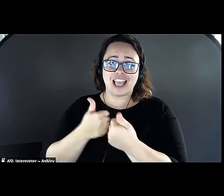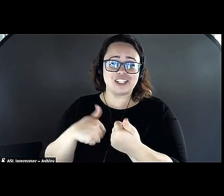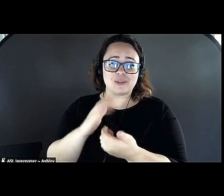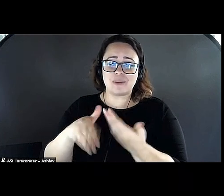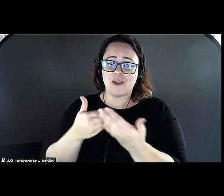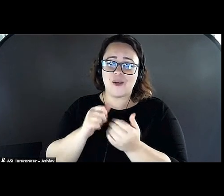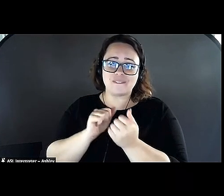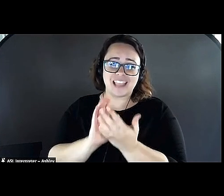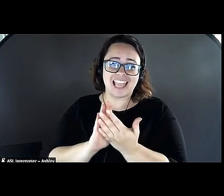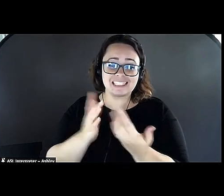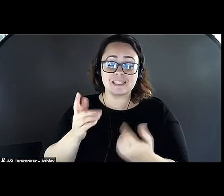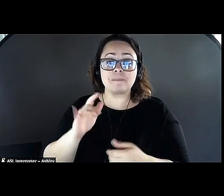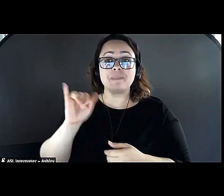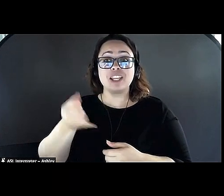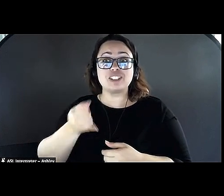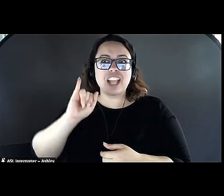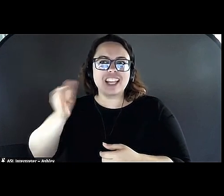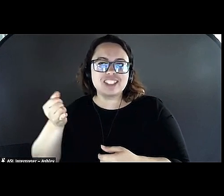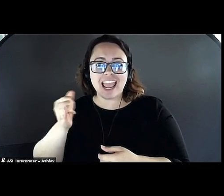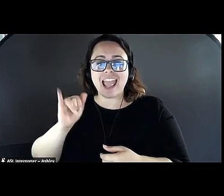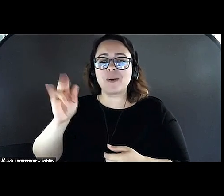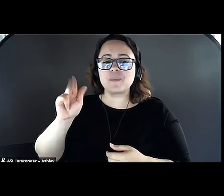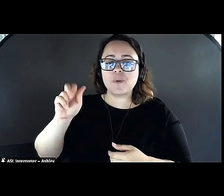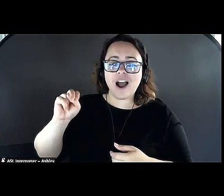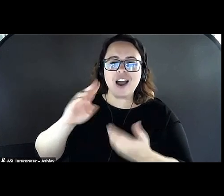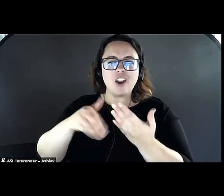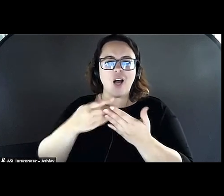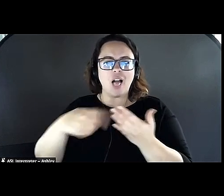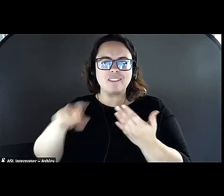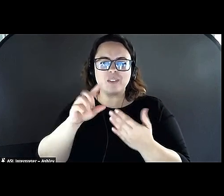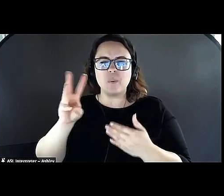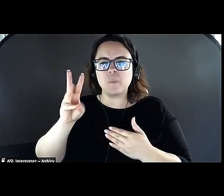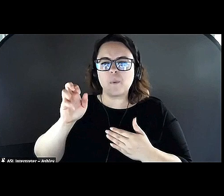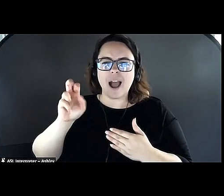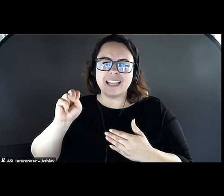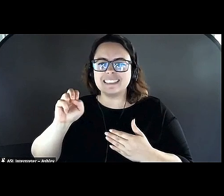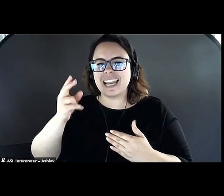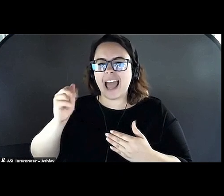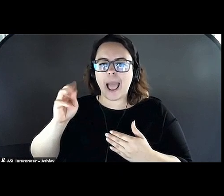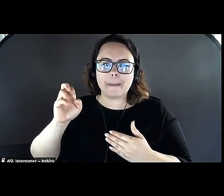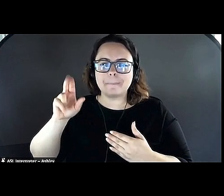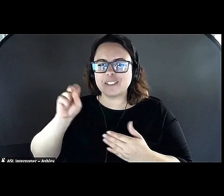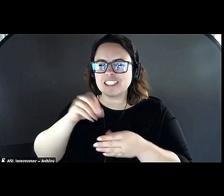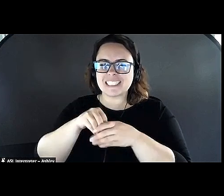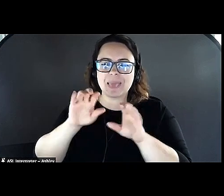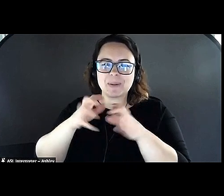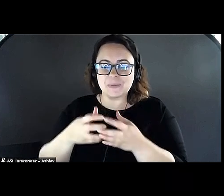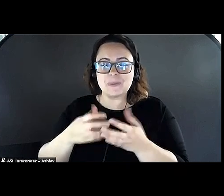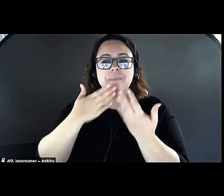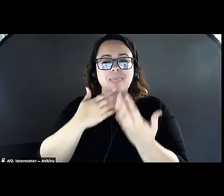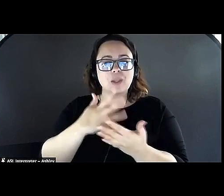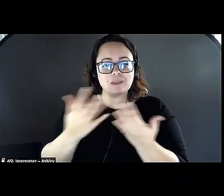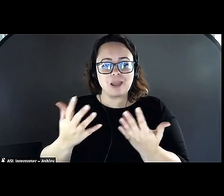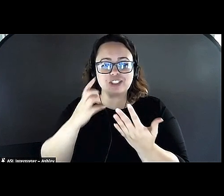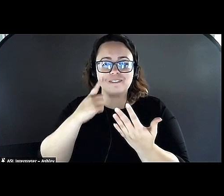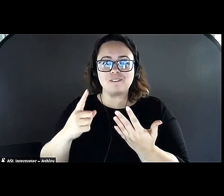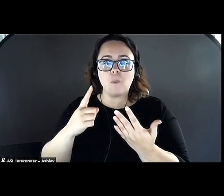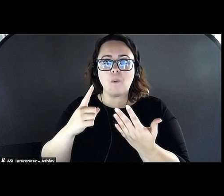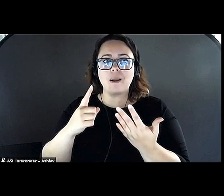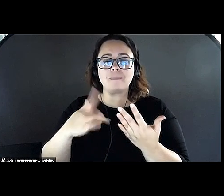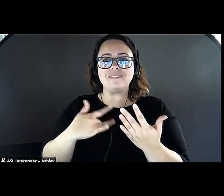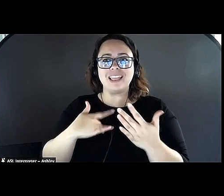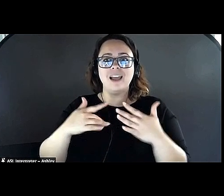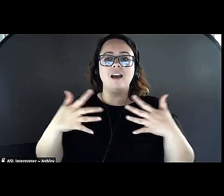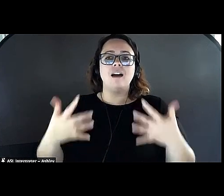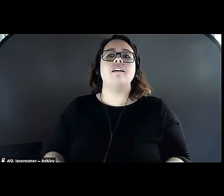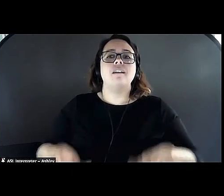face. To JJ, Juan, and all you Weisenheimers in this group, thank you so much for being the levity that